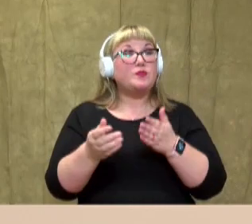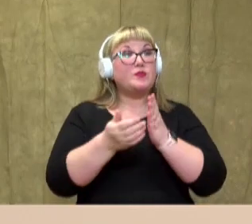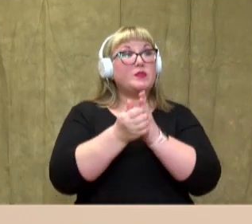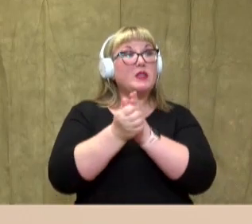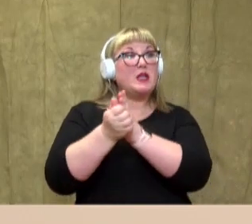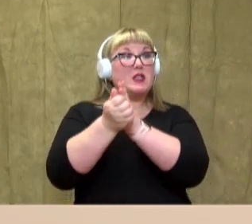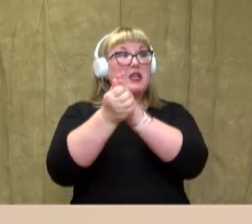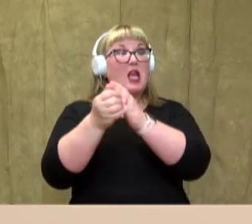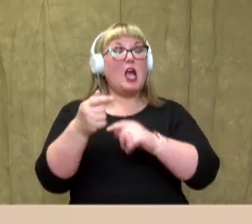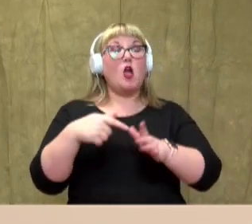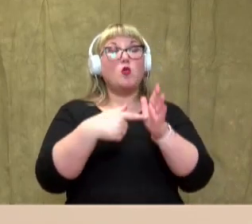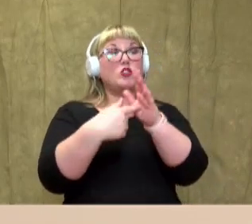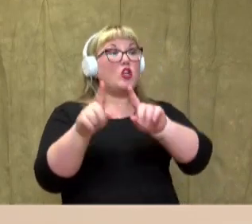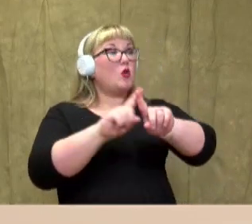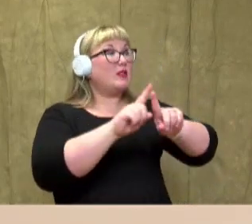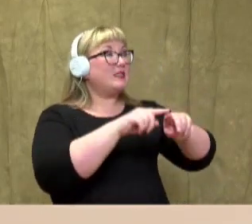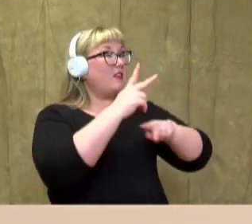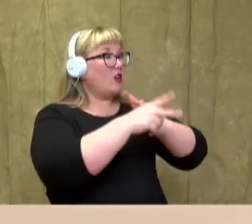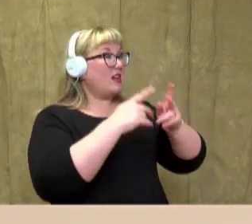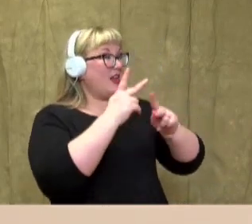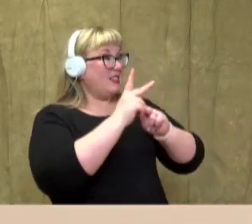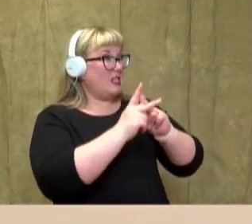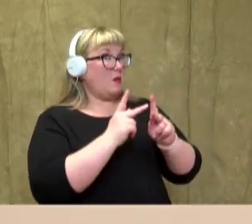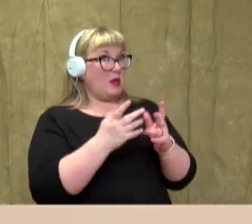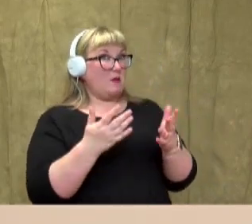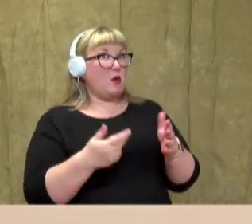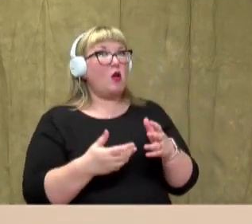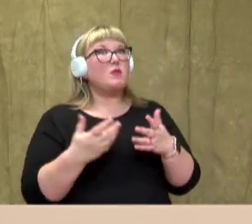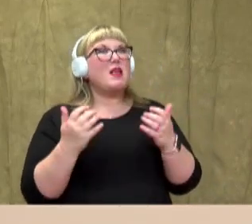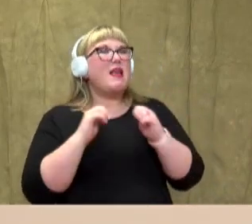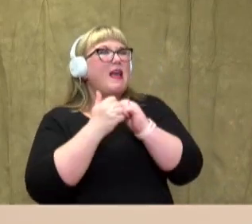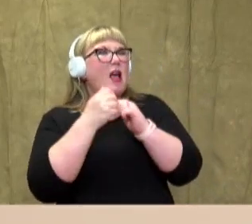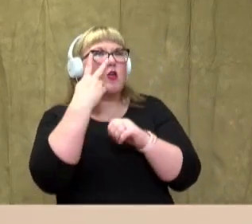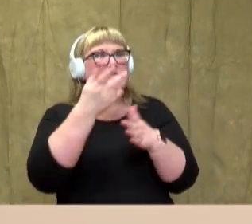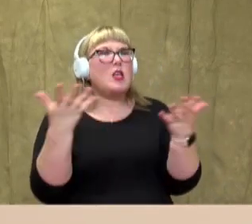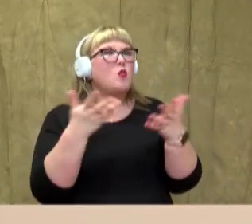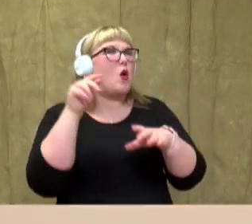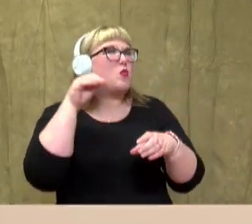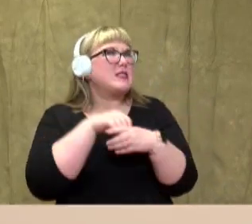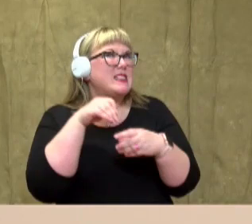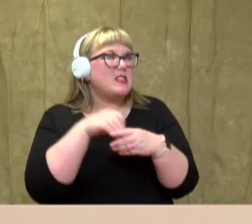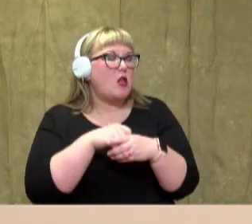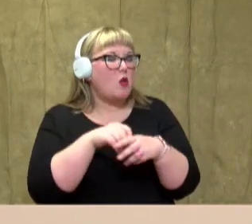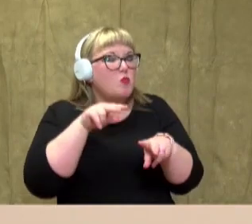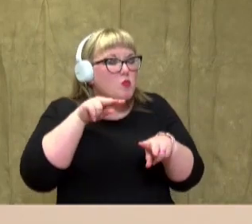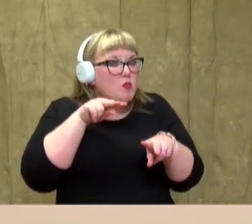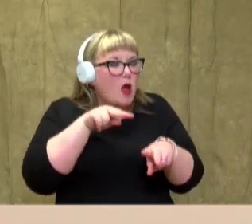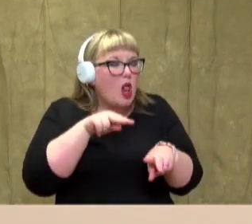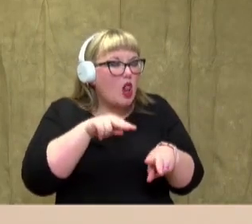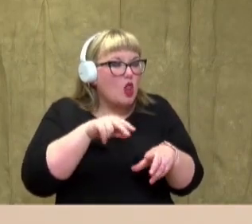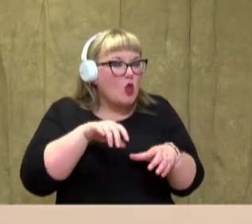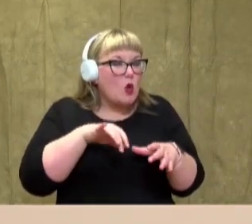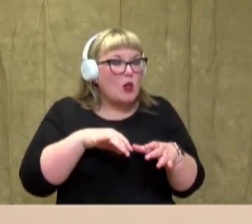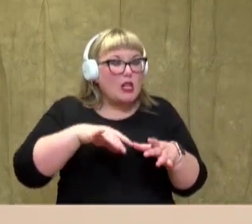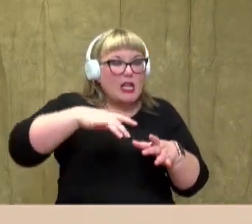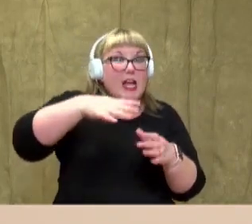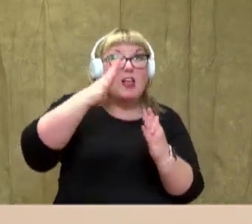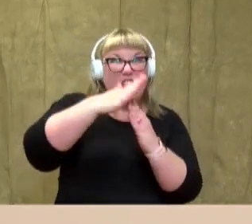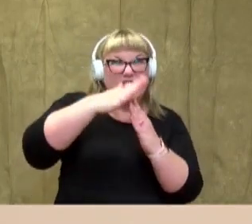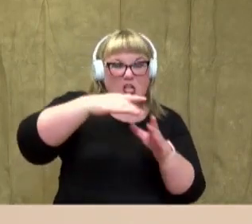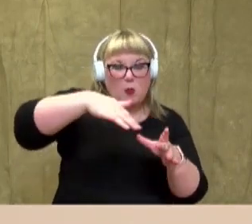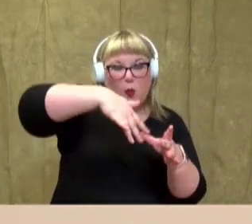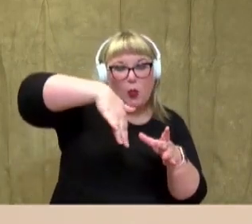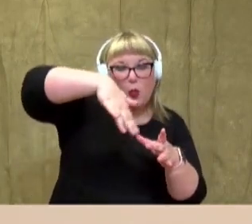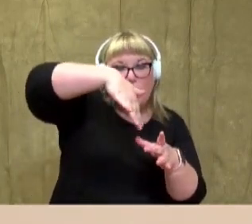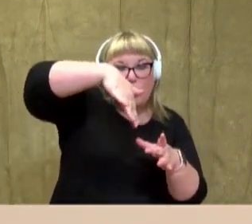group of people how to tell what was inside the chocolates by looking at the swirls on top.